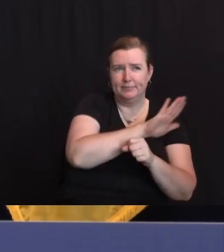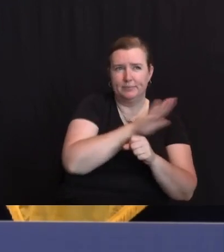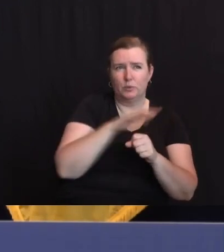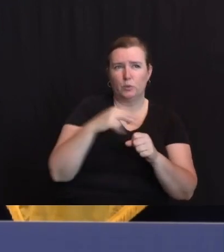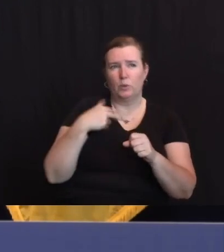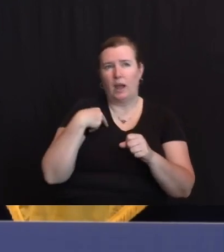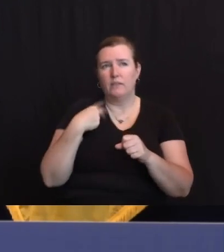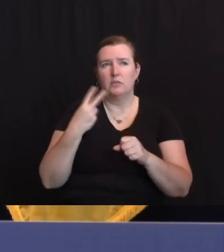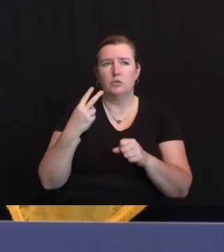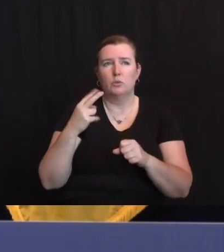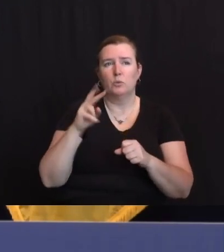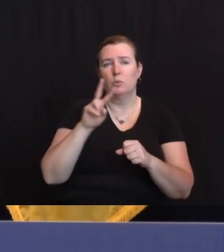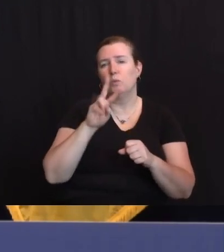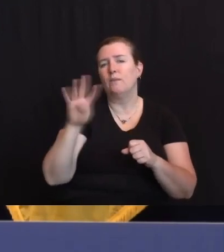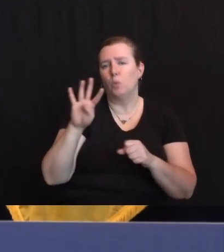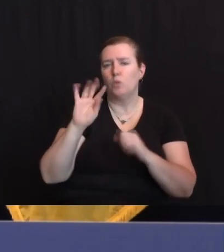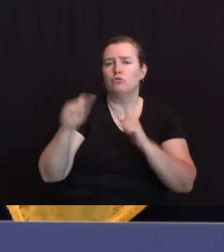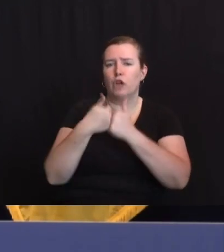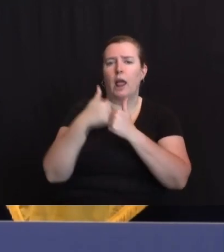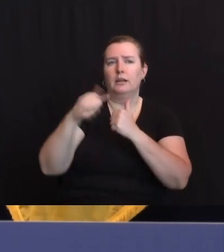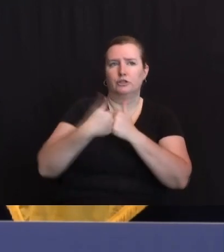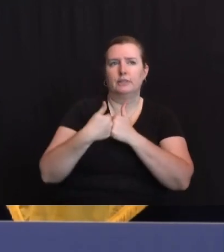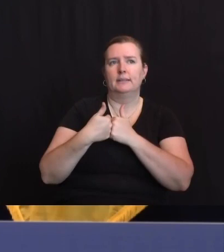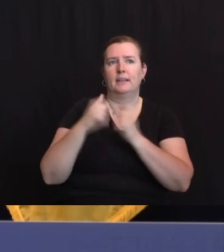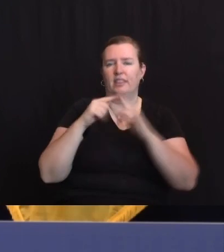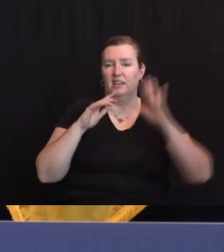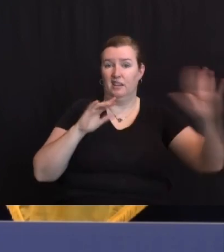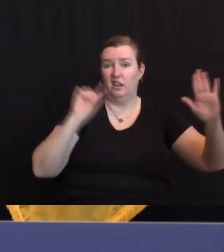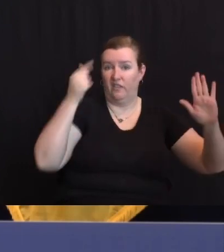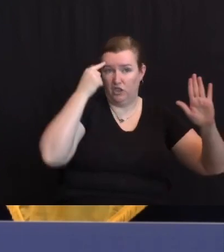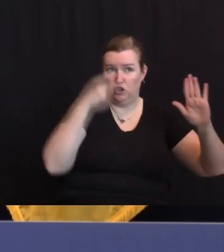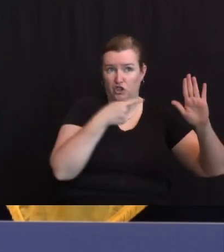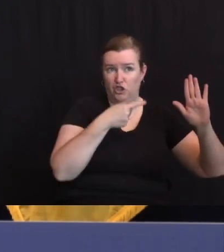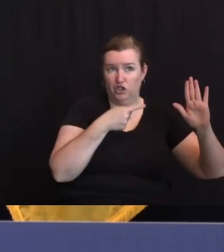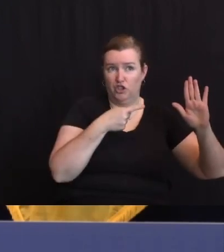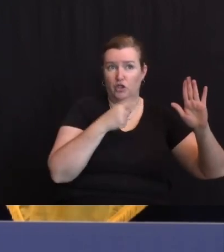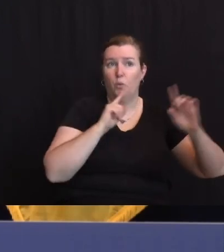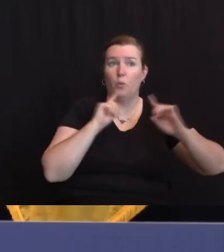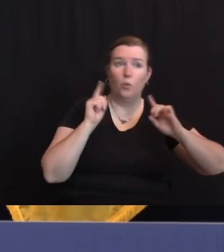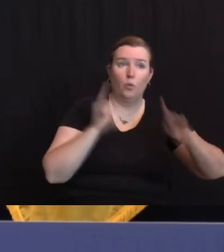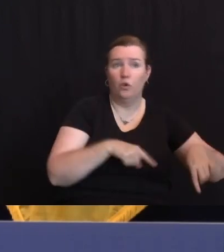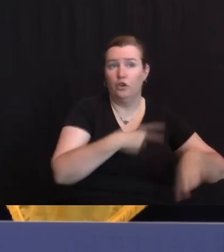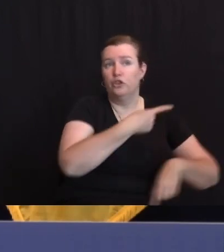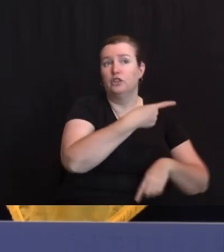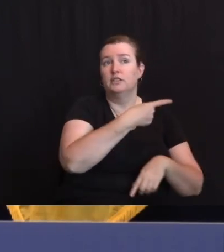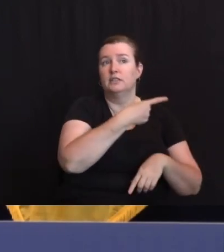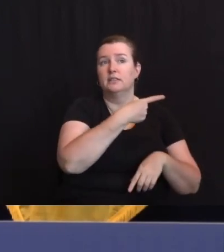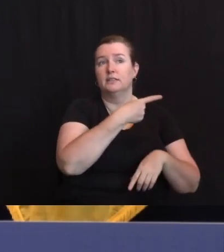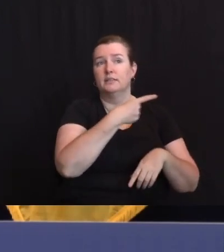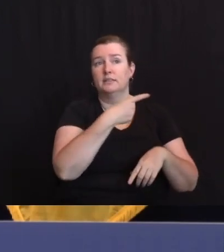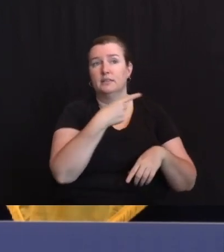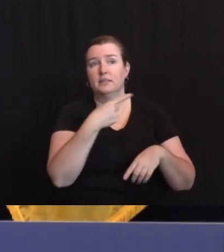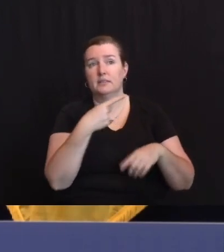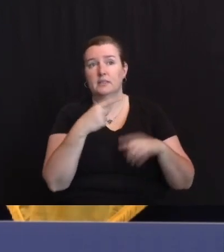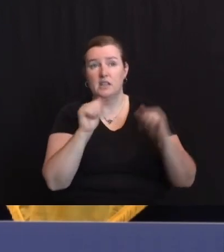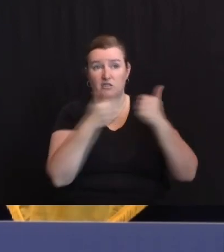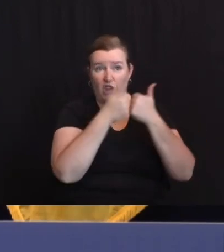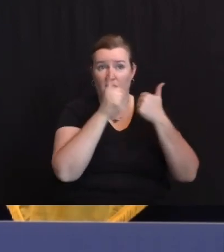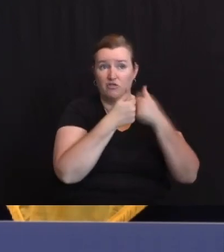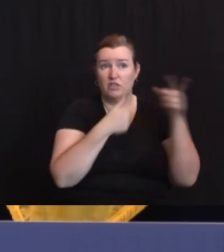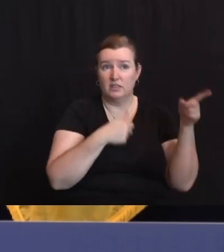to various orders issued by the governor and the Commissioner of Health in state and federal court in New Jersey. We haven't had a single one of those